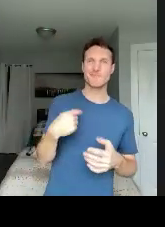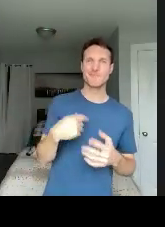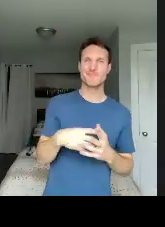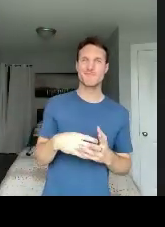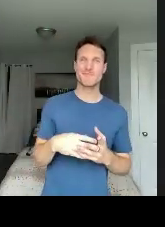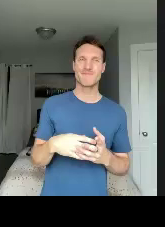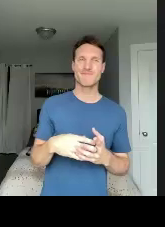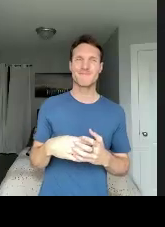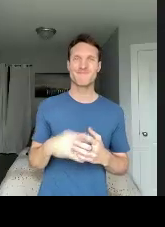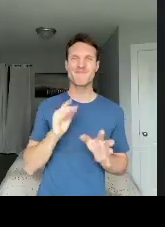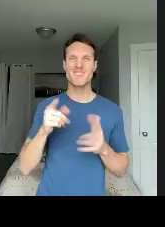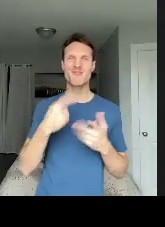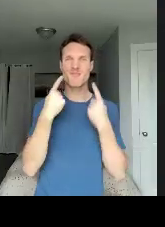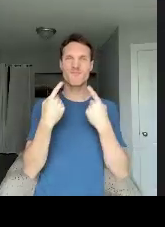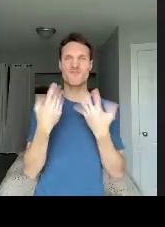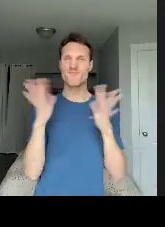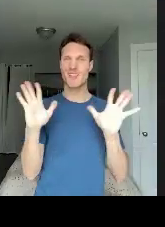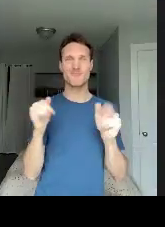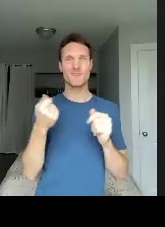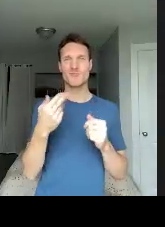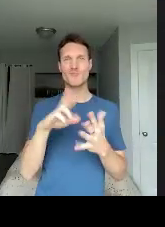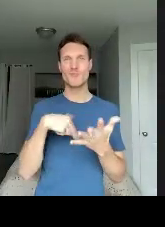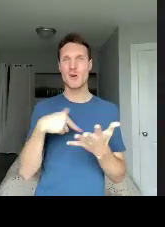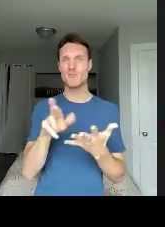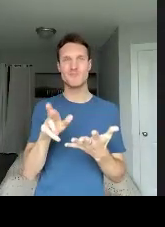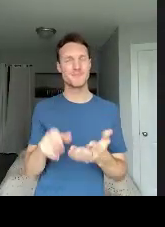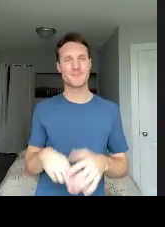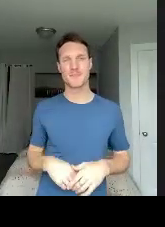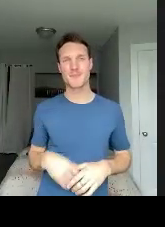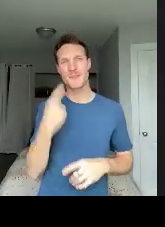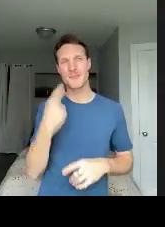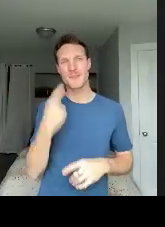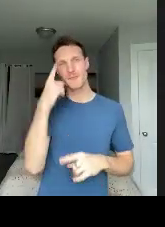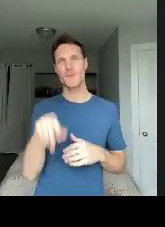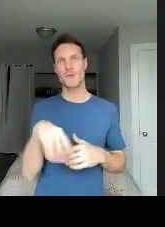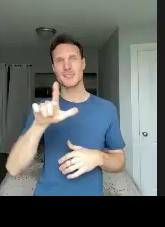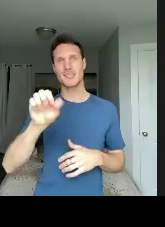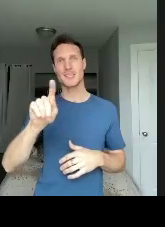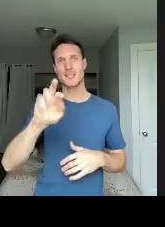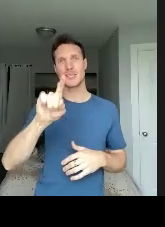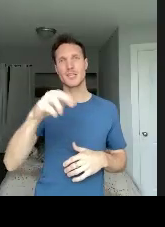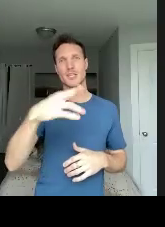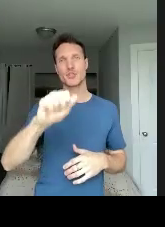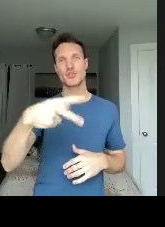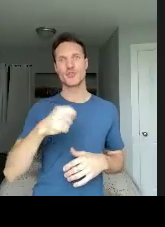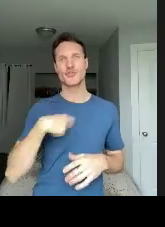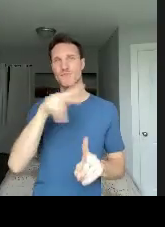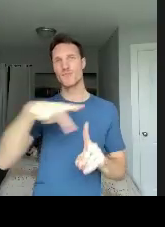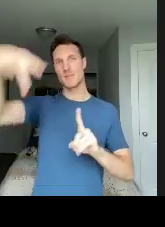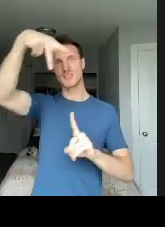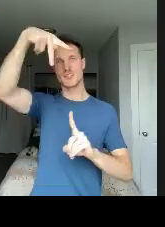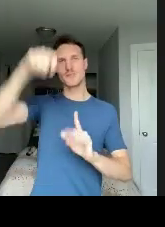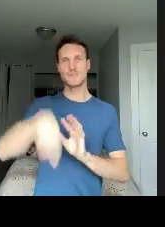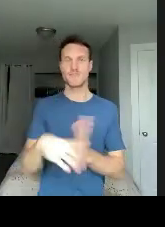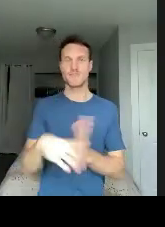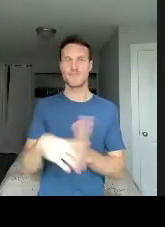final report here shortly. And so, from a leadership perspective, we're going to have to take a look at that and